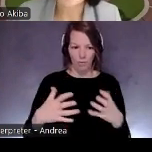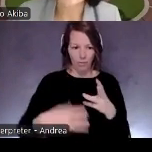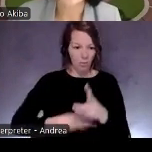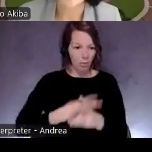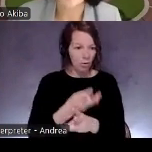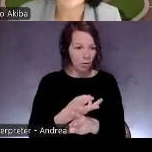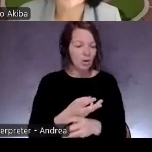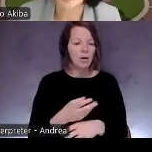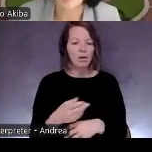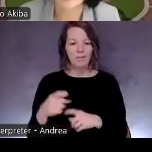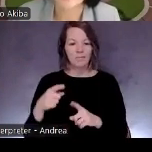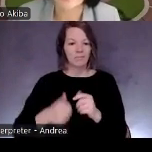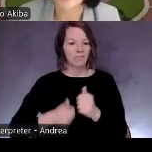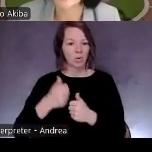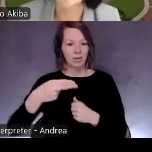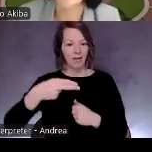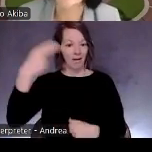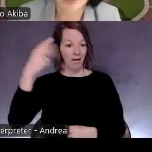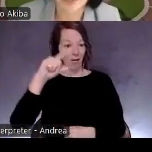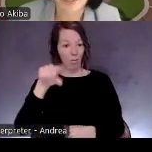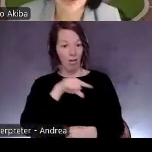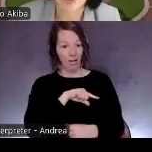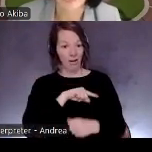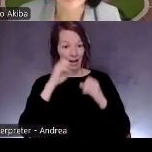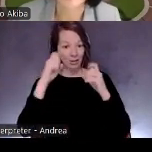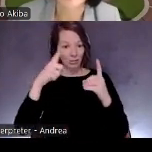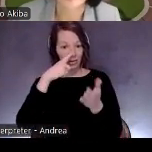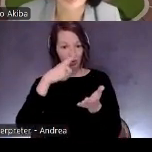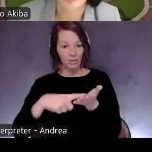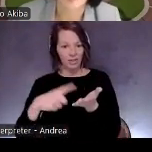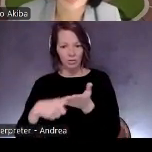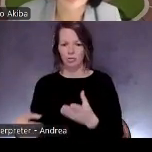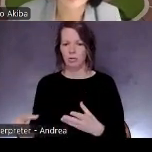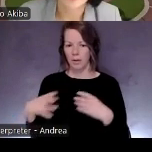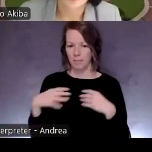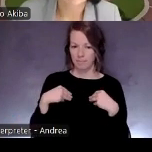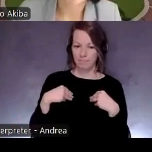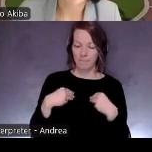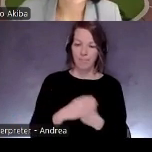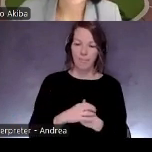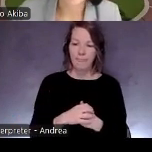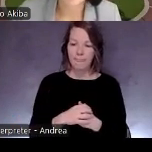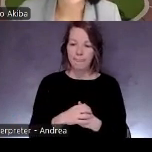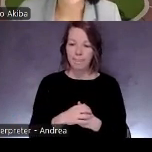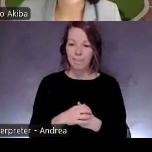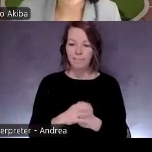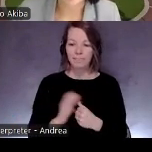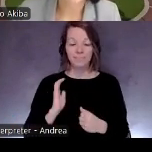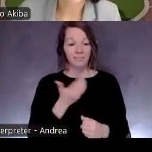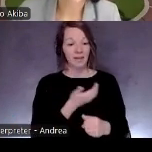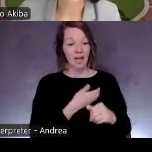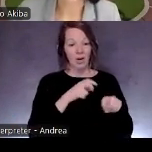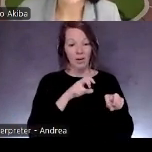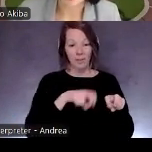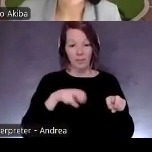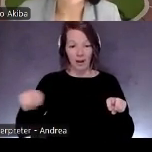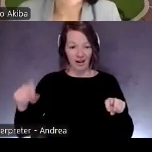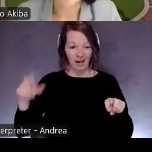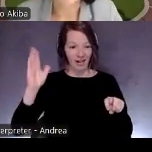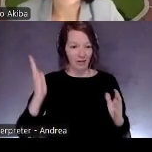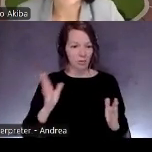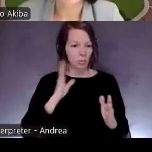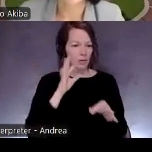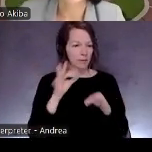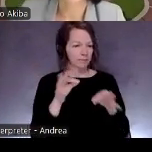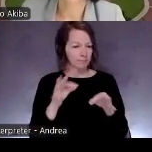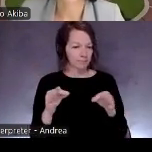long as it is the highest quality education research. And our panelists will share more detail about